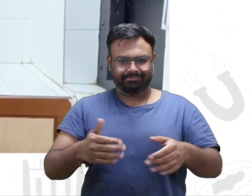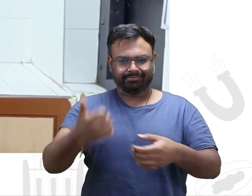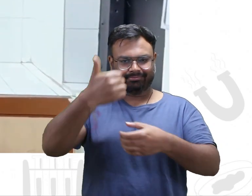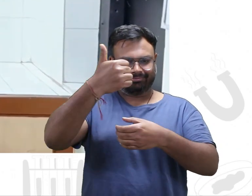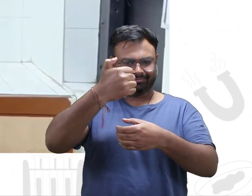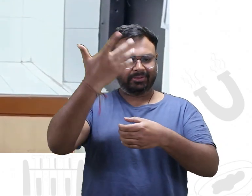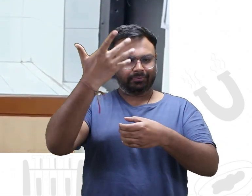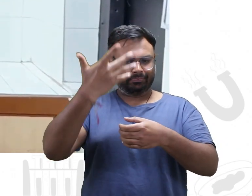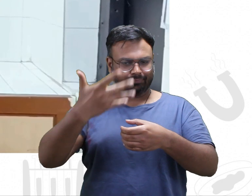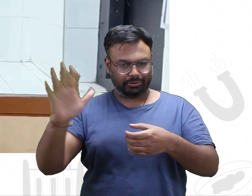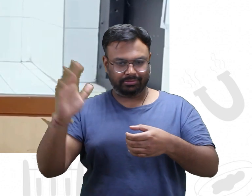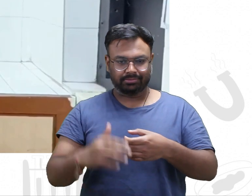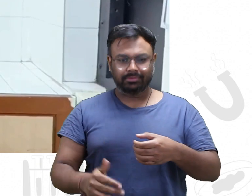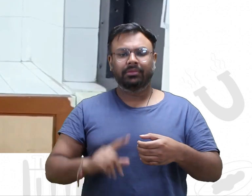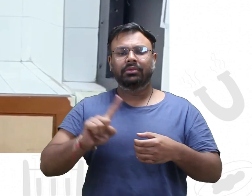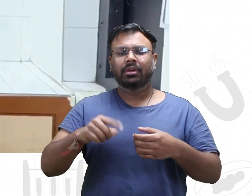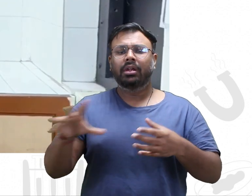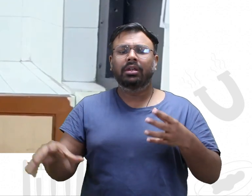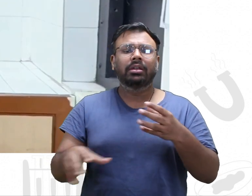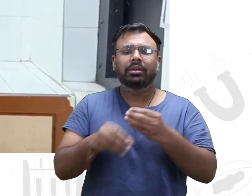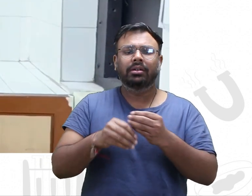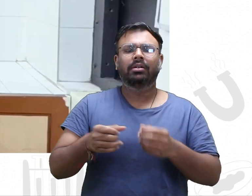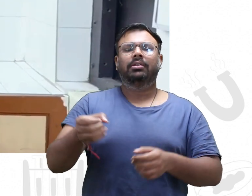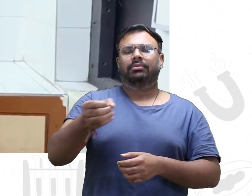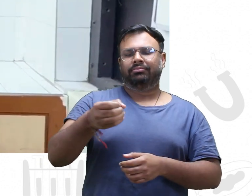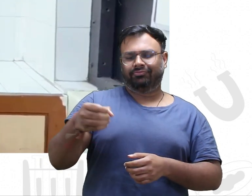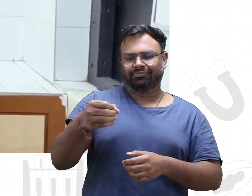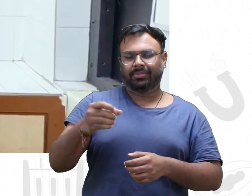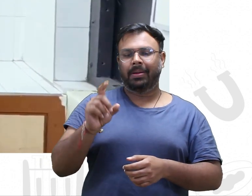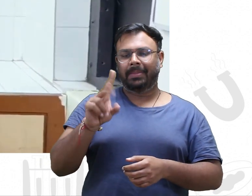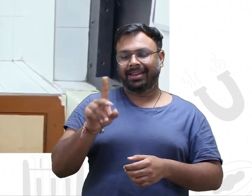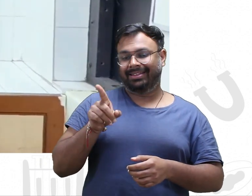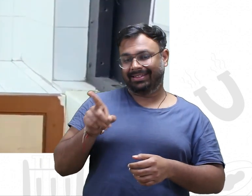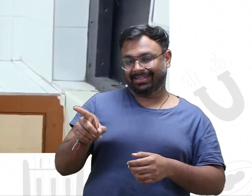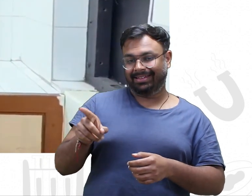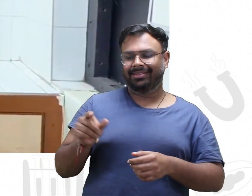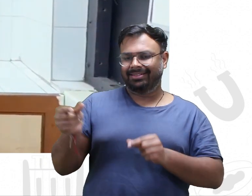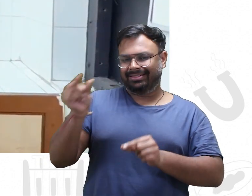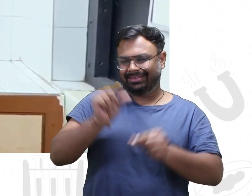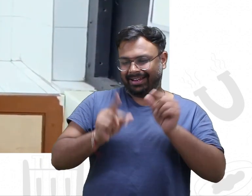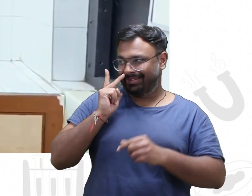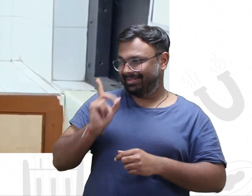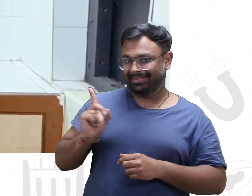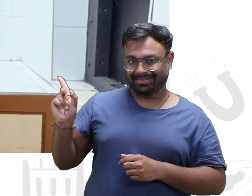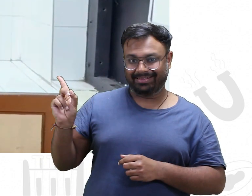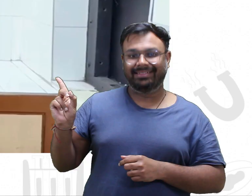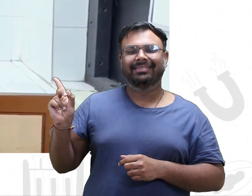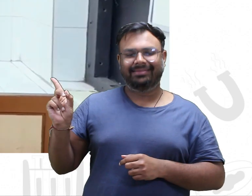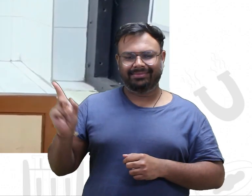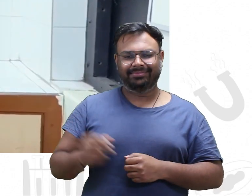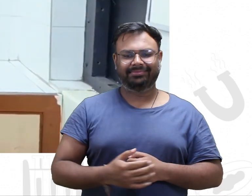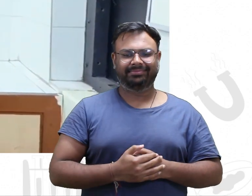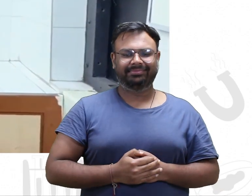then 1 ml of tap water is added. Mix well for uniform mixing. Then EBT